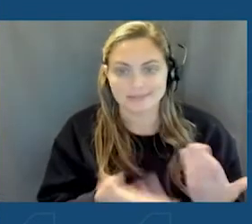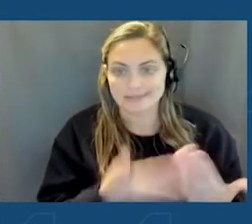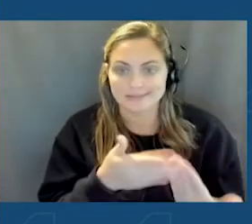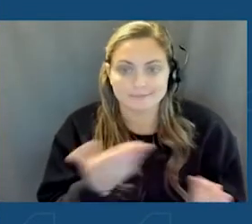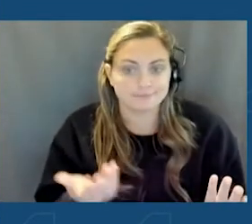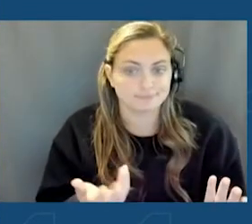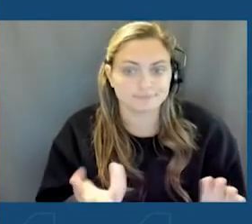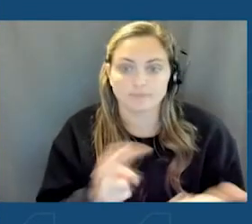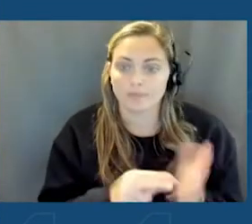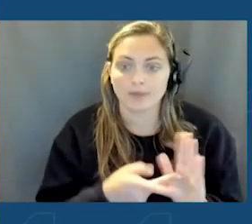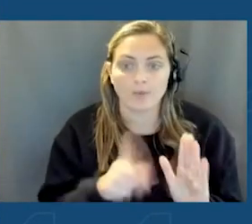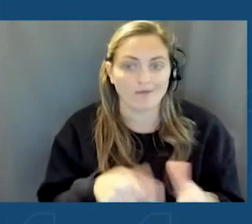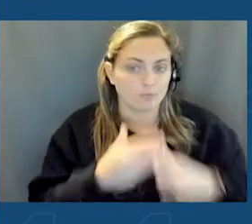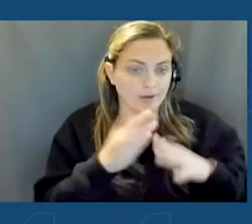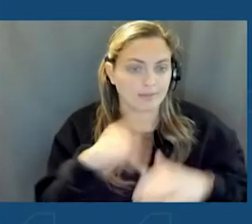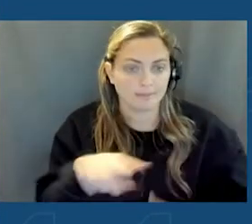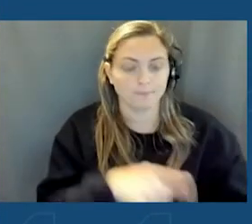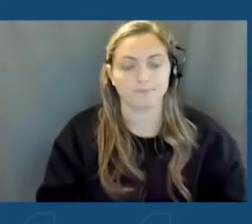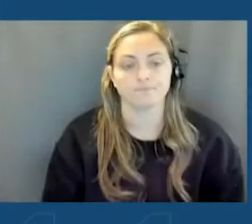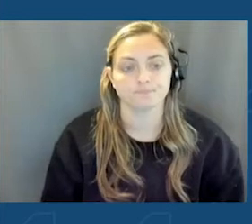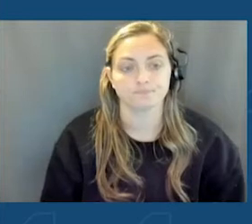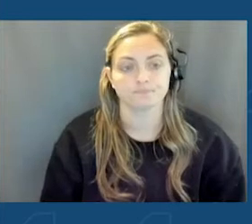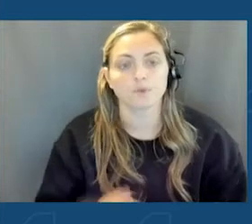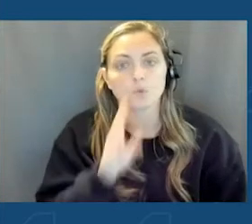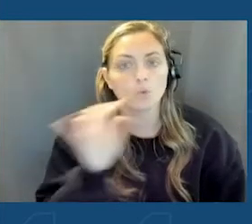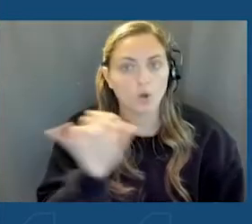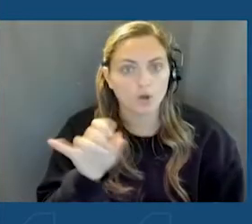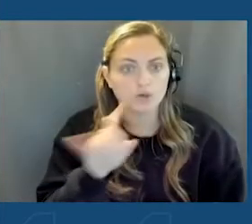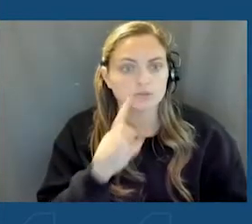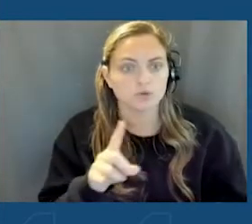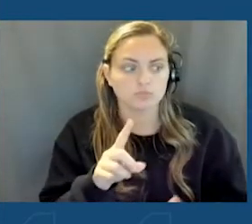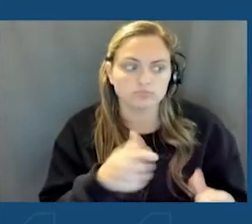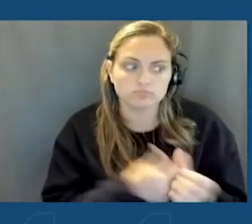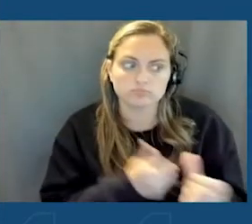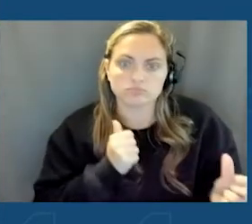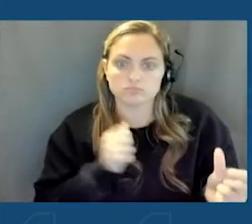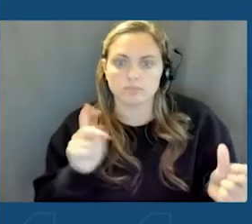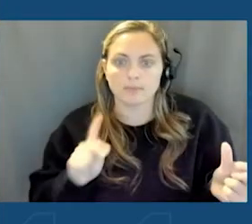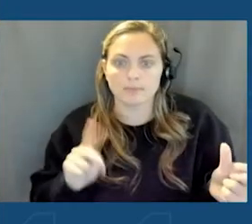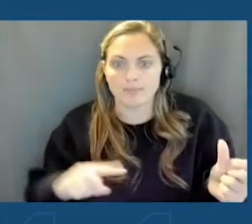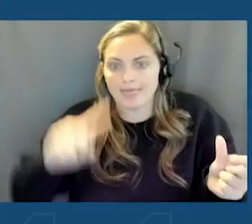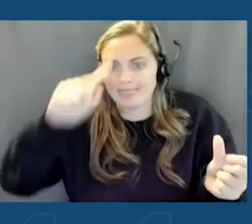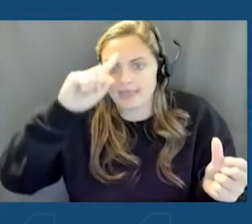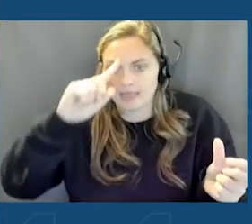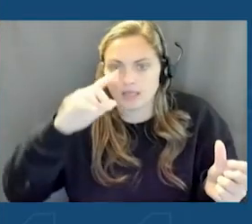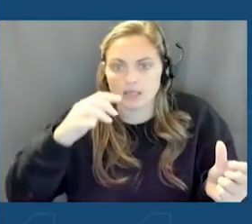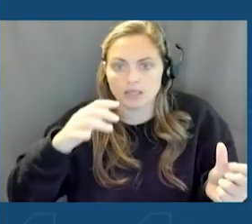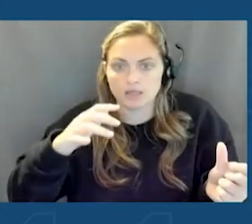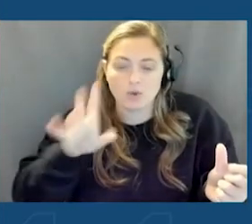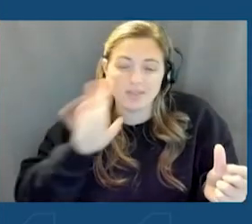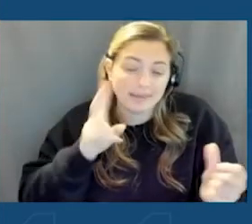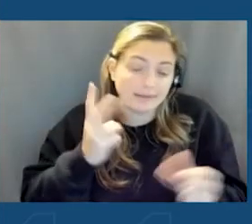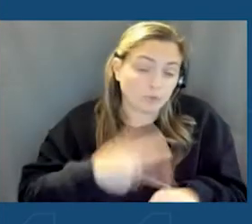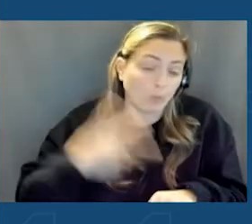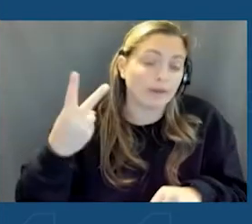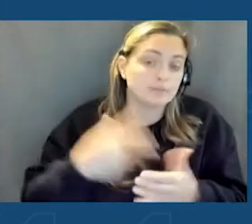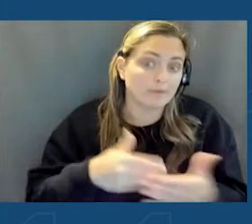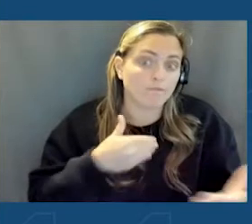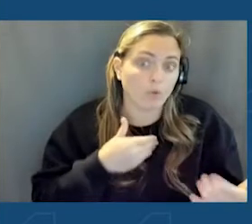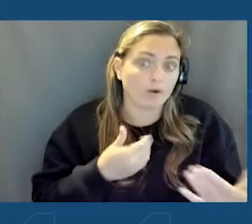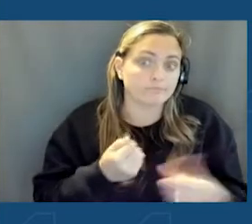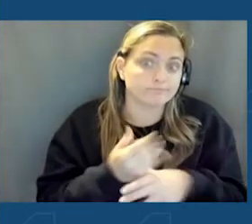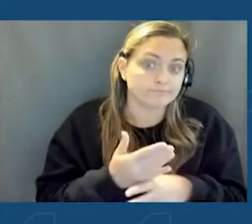means we have to protect them. And this will also be a deterrent to those who will now think twice about causing harm to